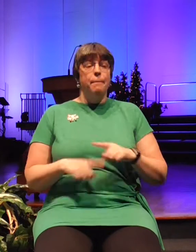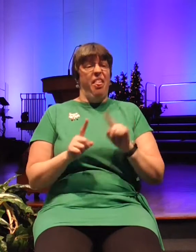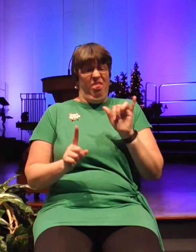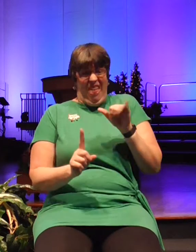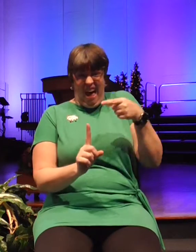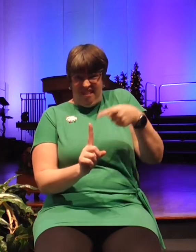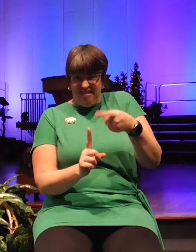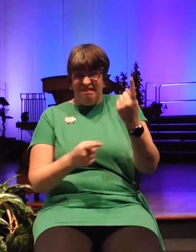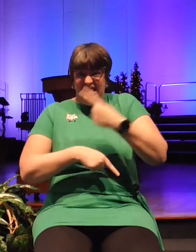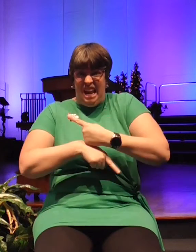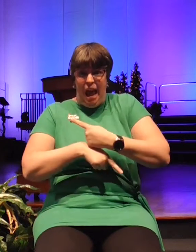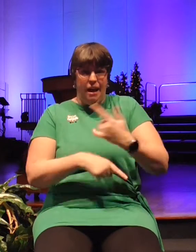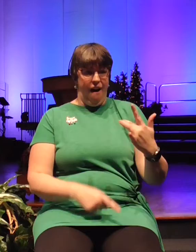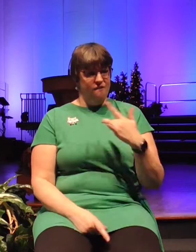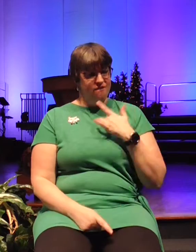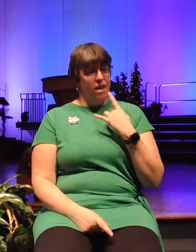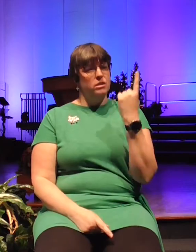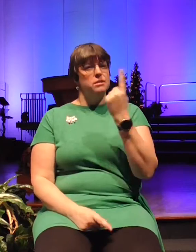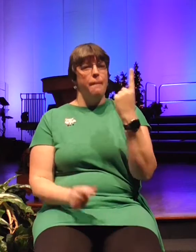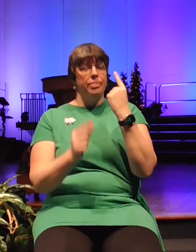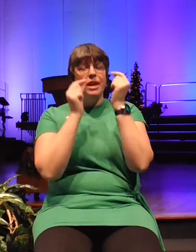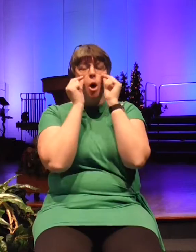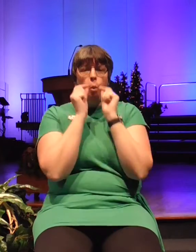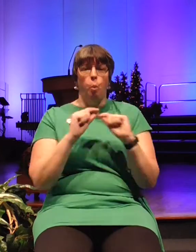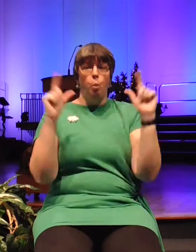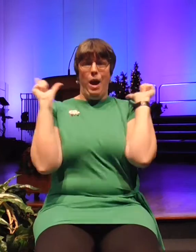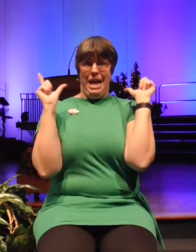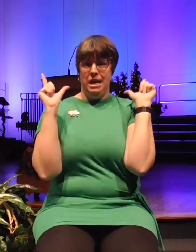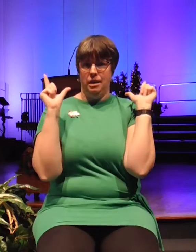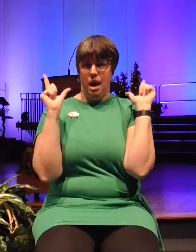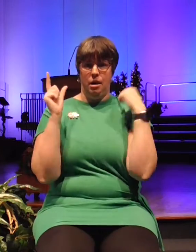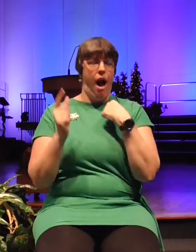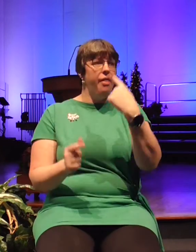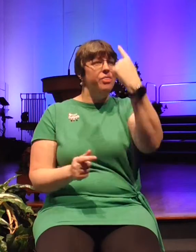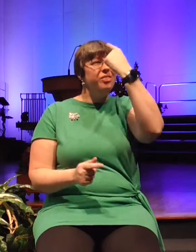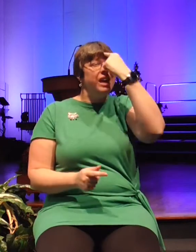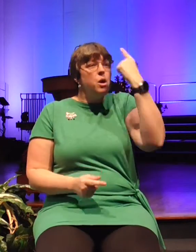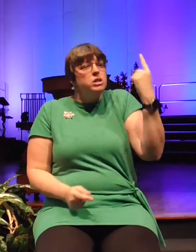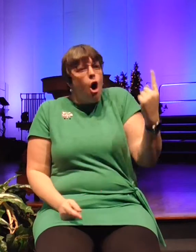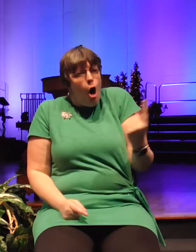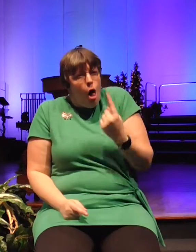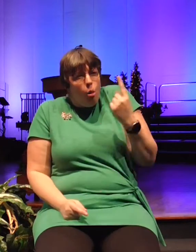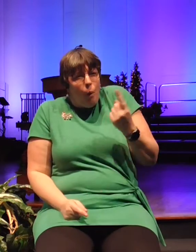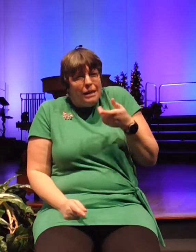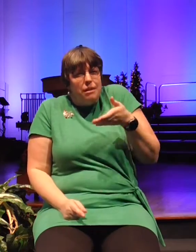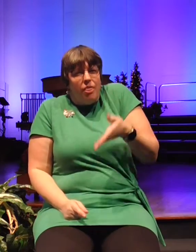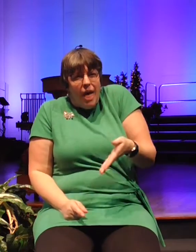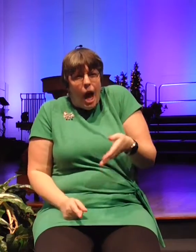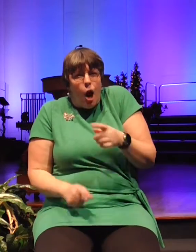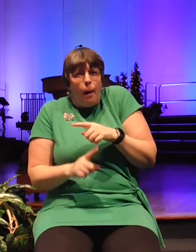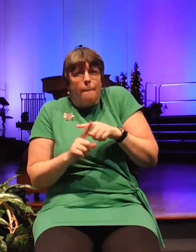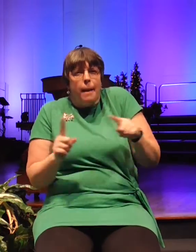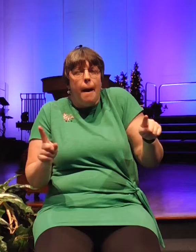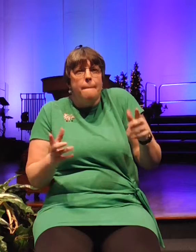day, I felt something awaken in me that I think has always been there. I would say